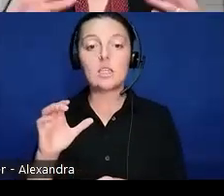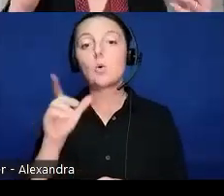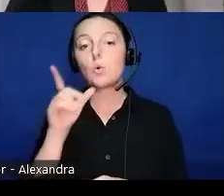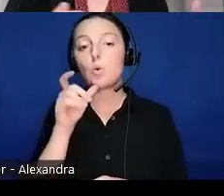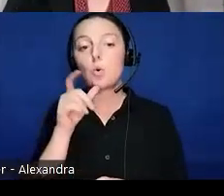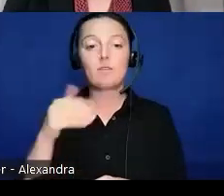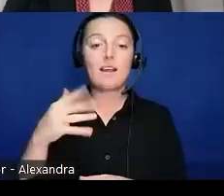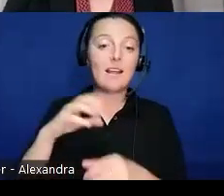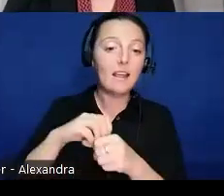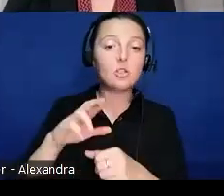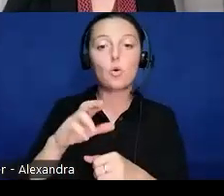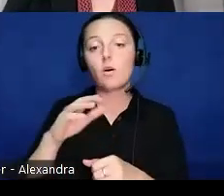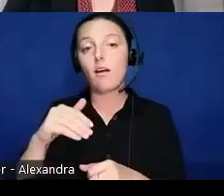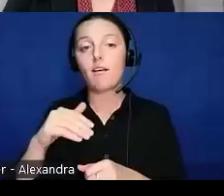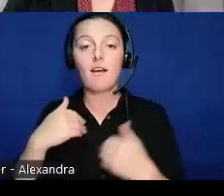are clinic-based.